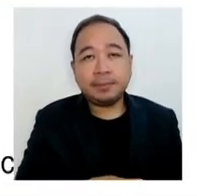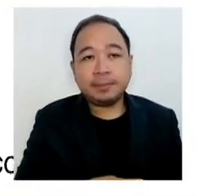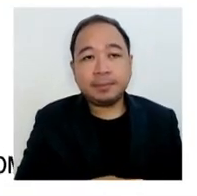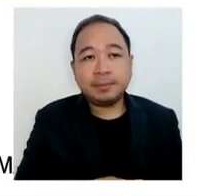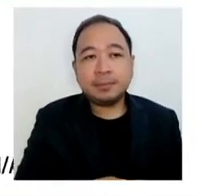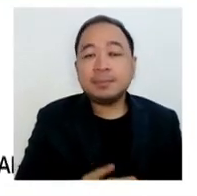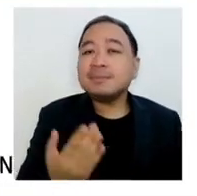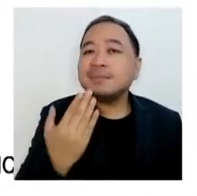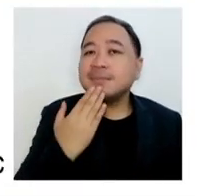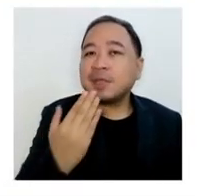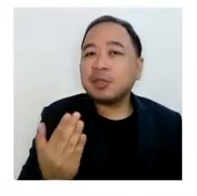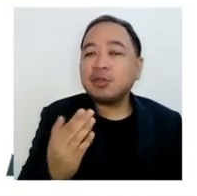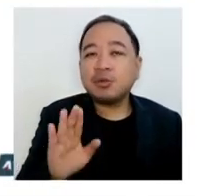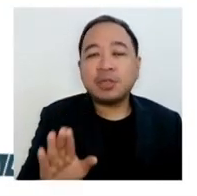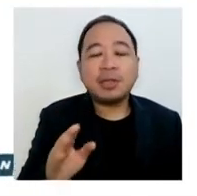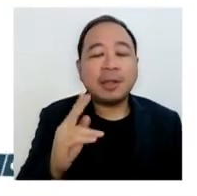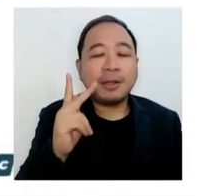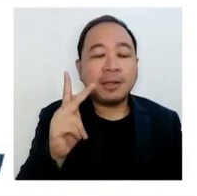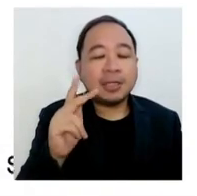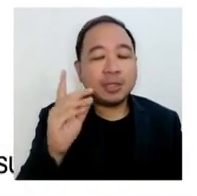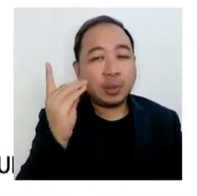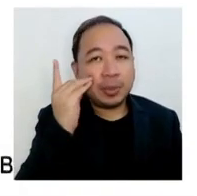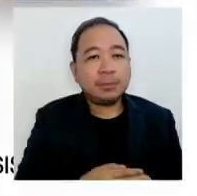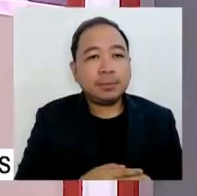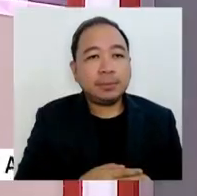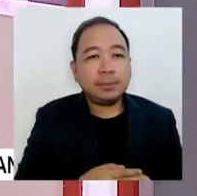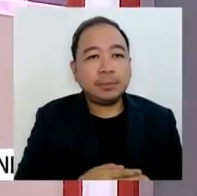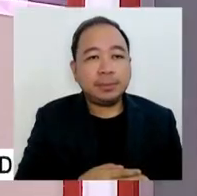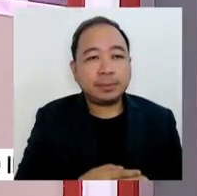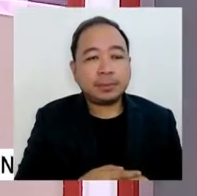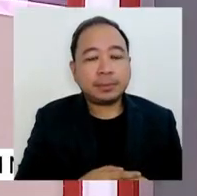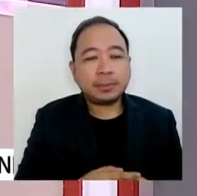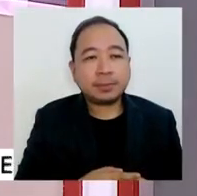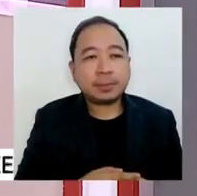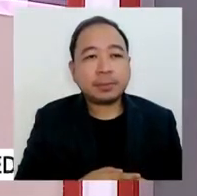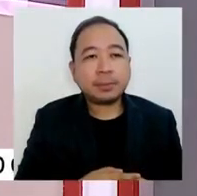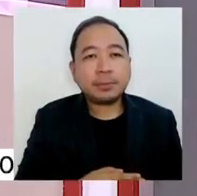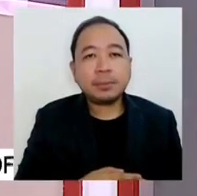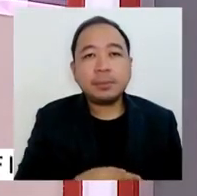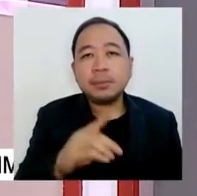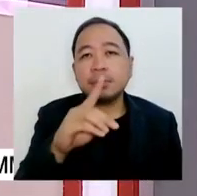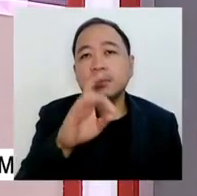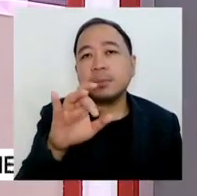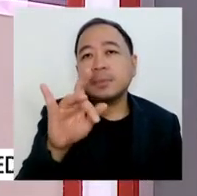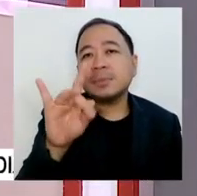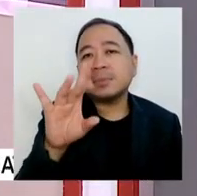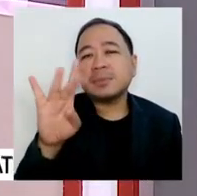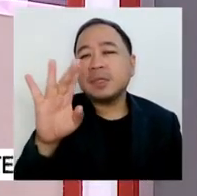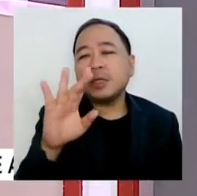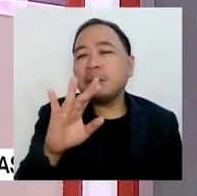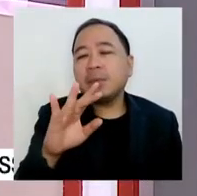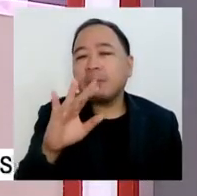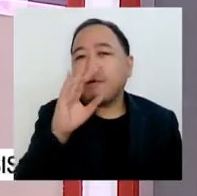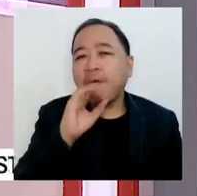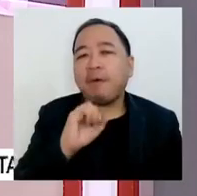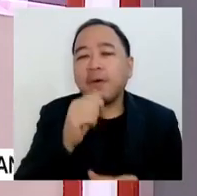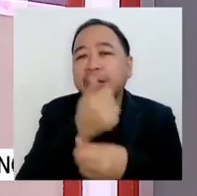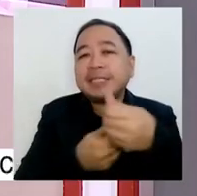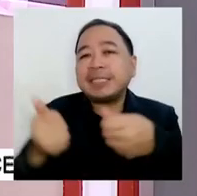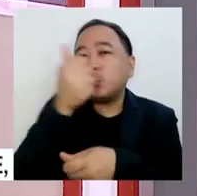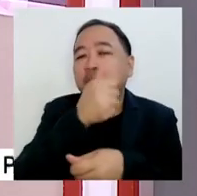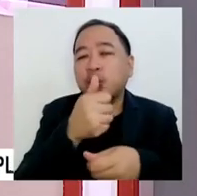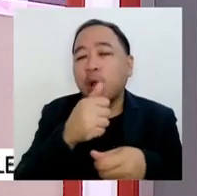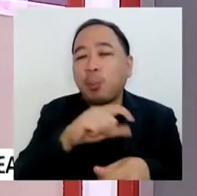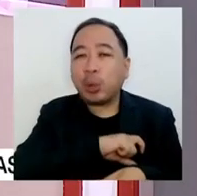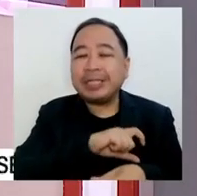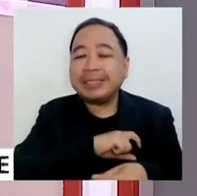Katrina Domingo there joining us live from Cebu. Thanks, Kat. Some 118 senior police officials who submitted courtesy resignations